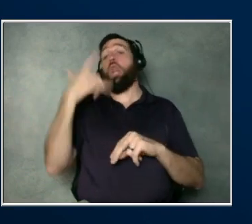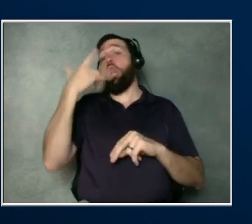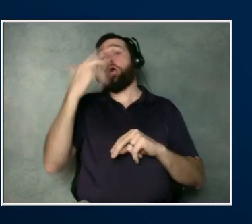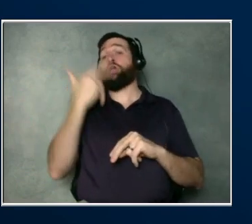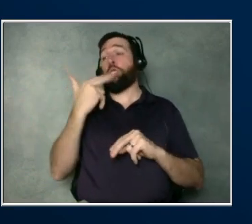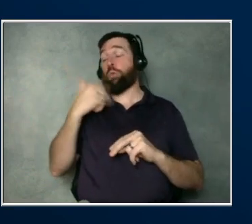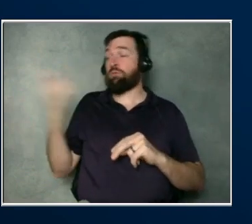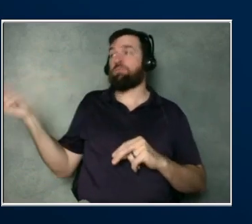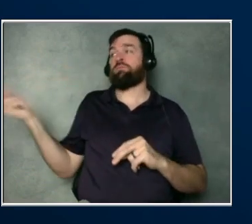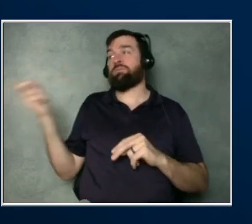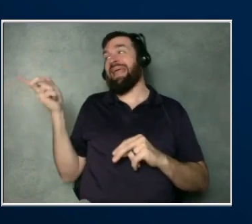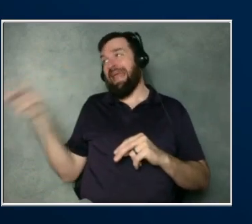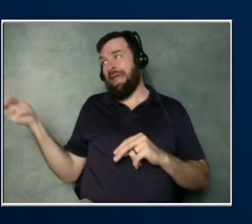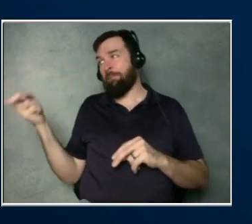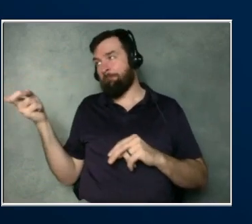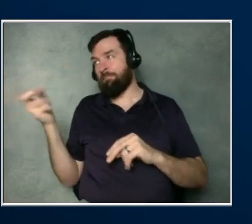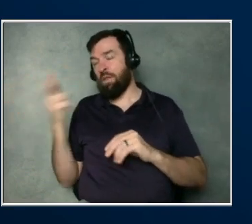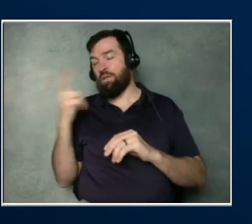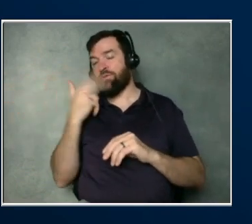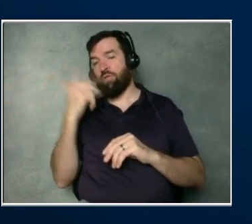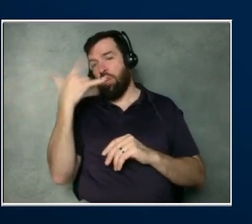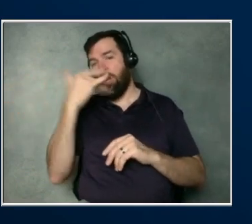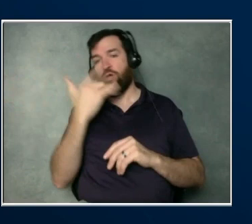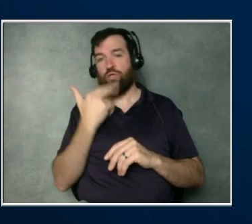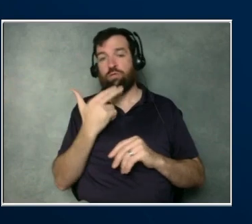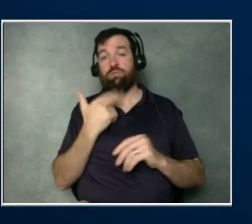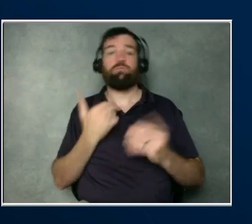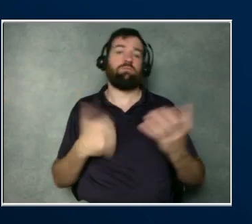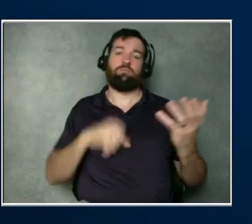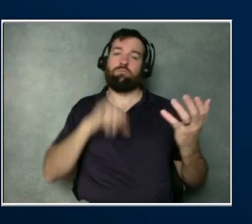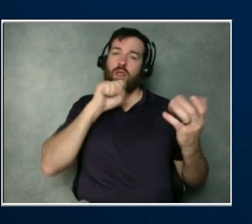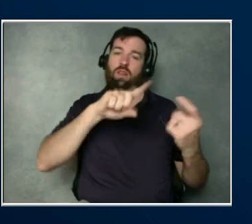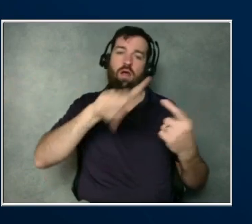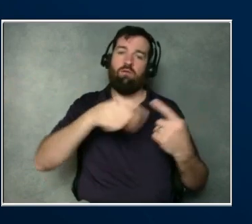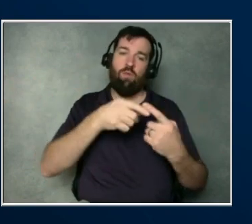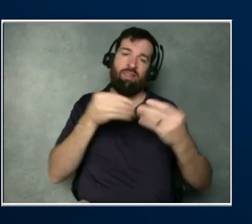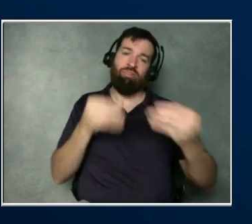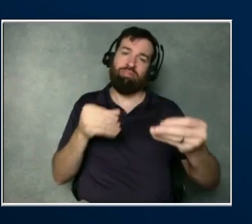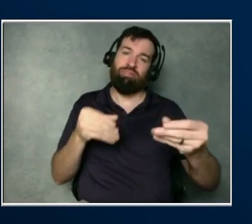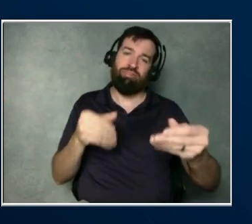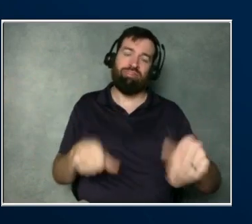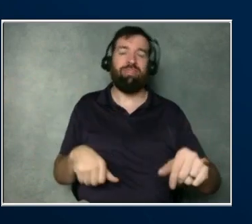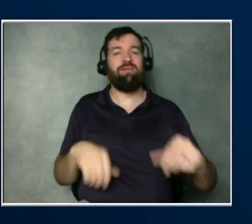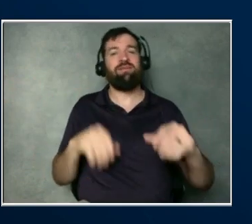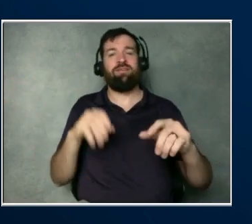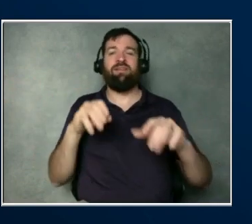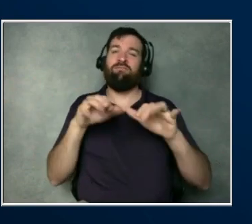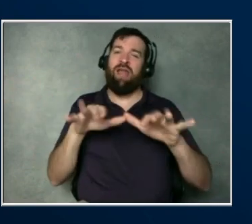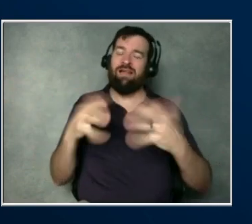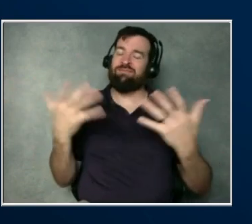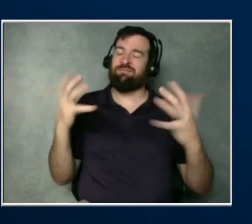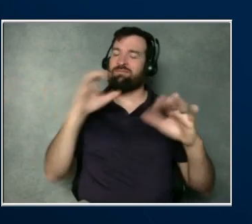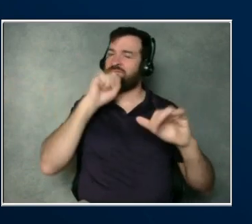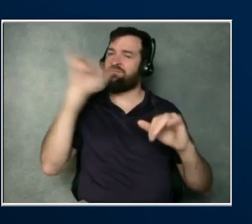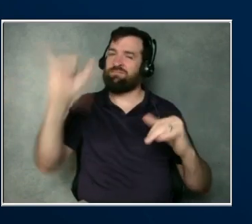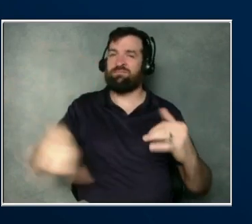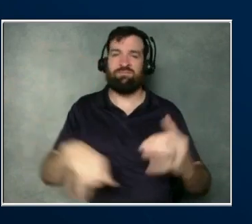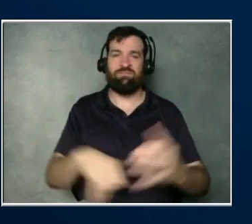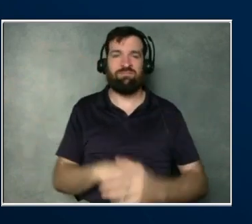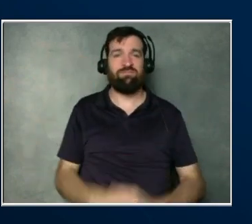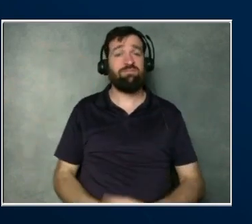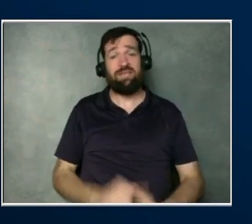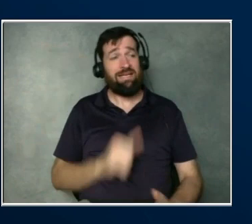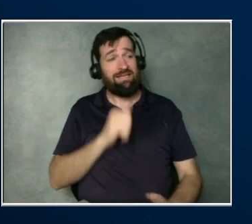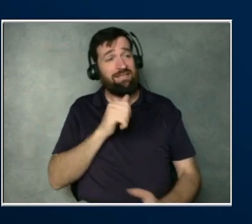just look. We love when you butter us up. Flattery will get you everywhere, Dr. Stites. Right. Well, when it's true that it's not even flattery, it's